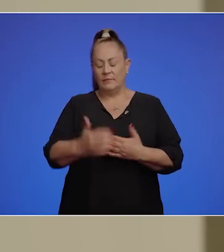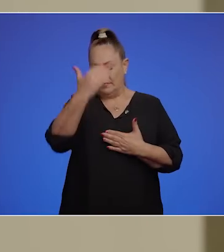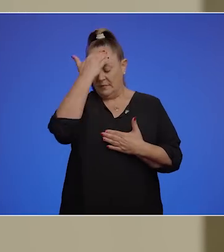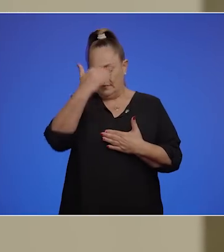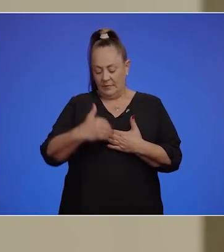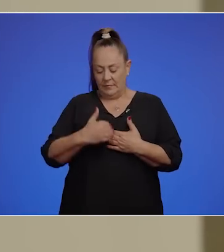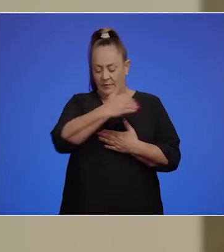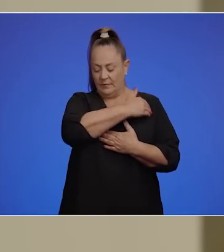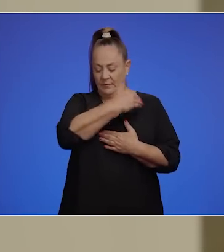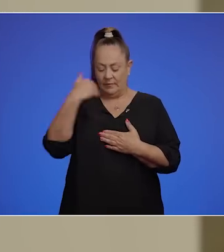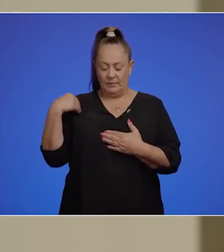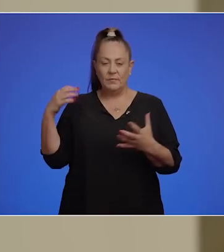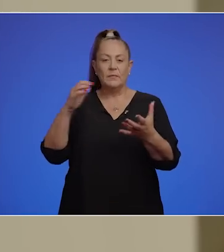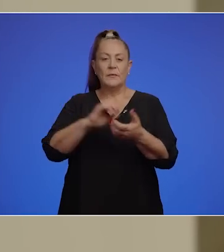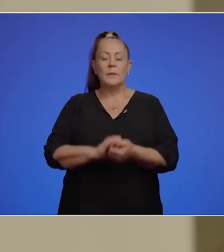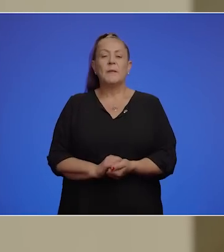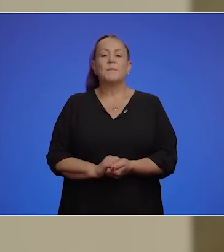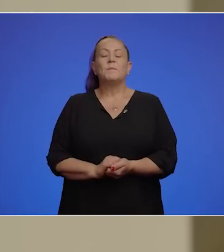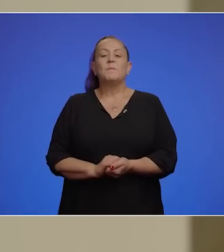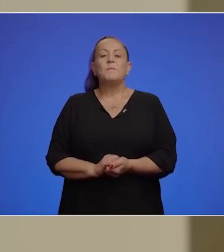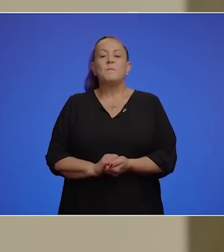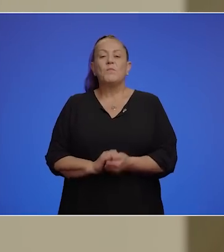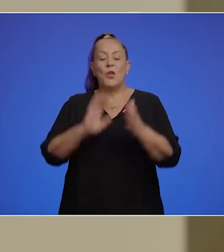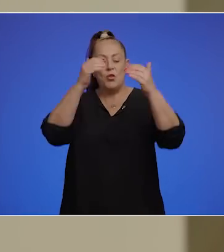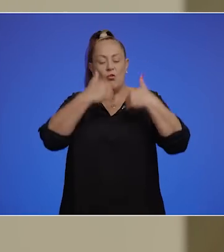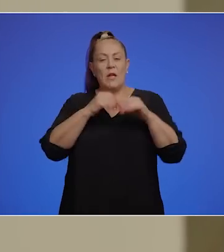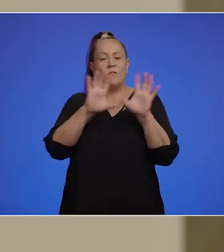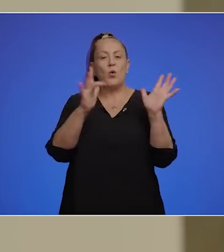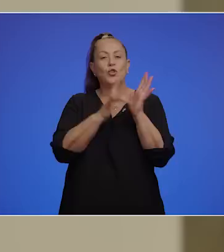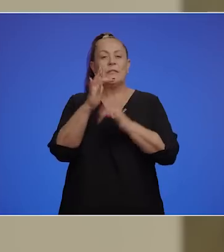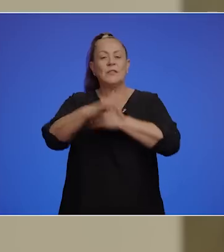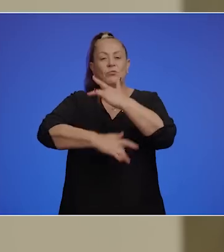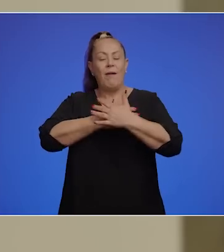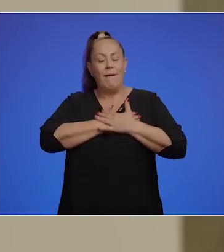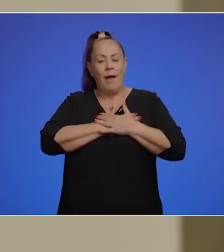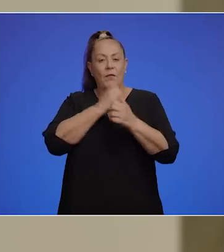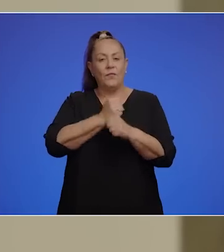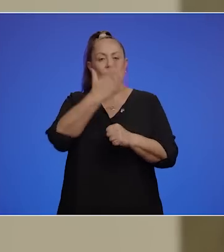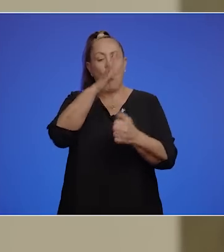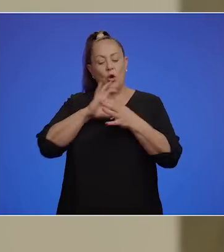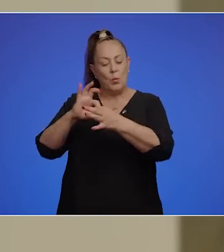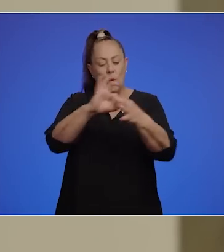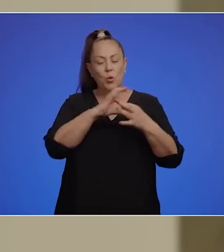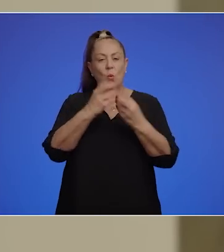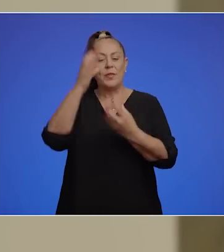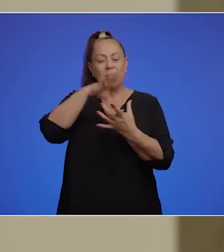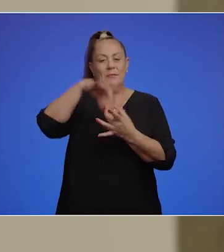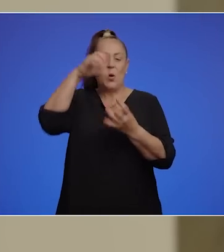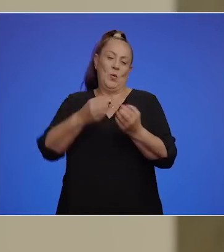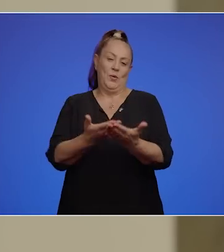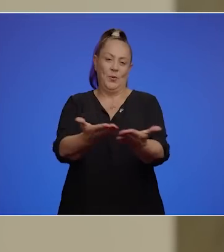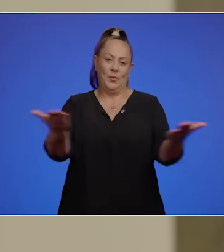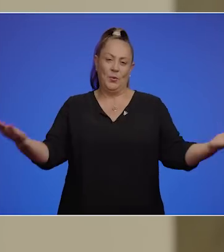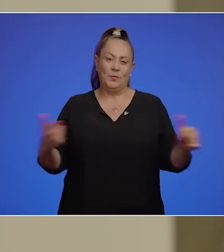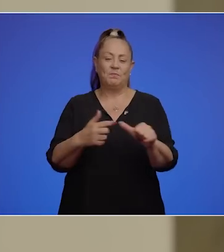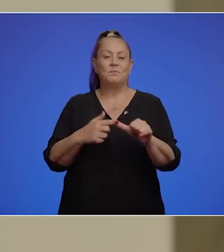In the name of the Father, the Son, and the Holy Spirit. Amen. The grace of our Lord Jesus Christ and the love of God and the communion of the Holy Spirit be with you all. And with